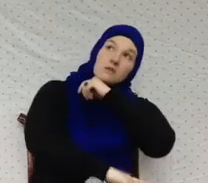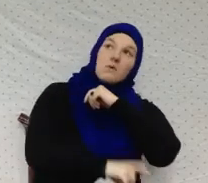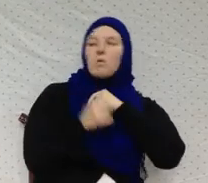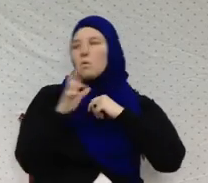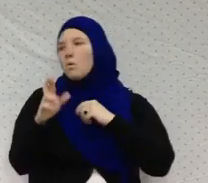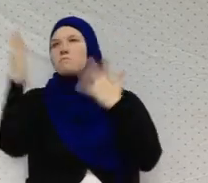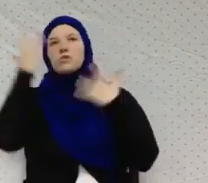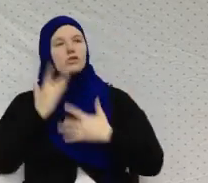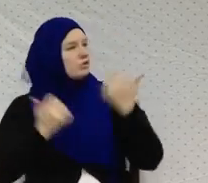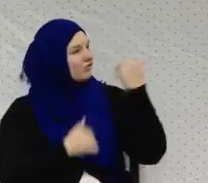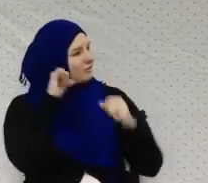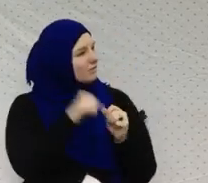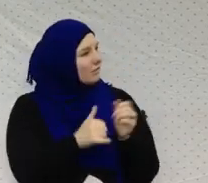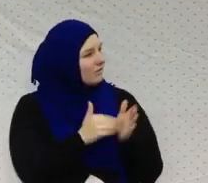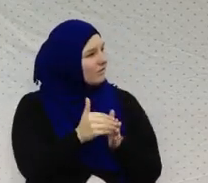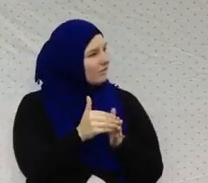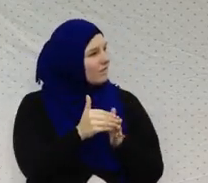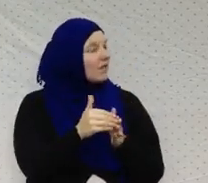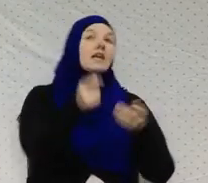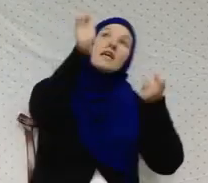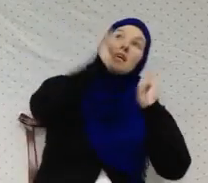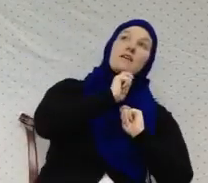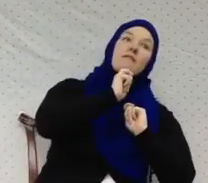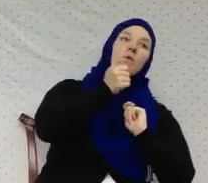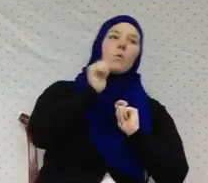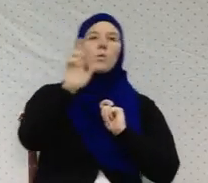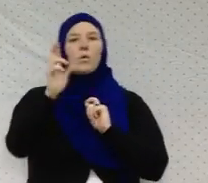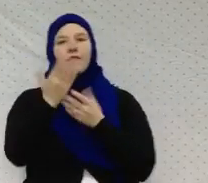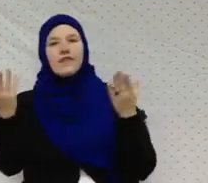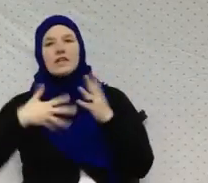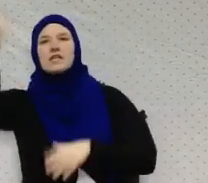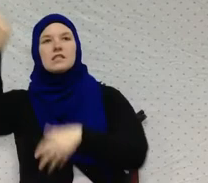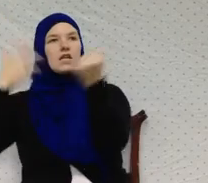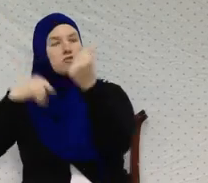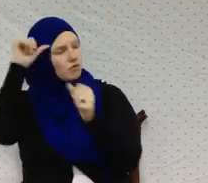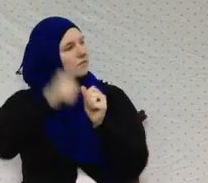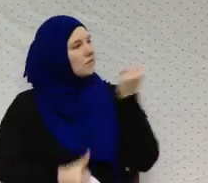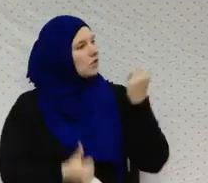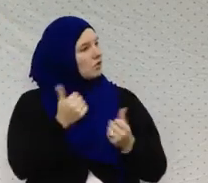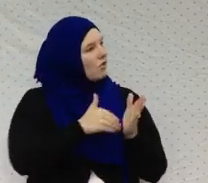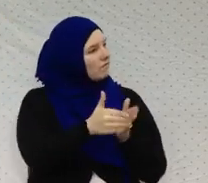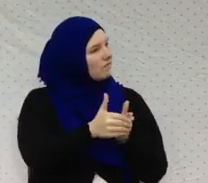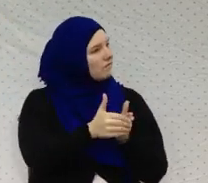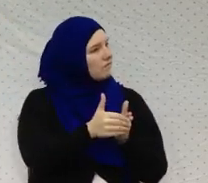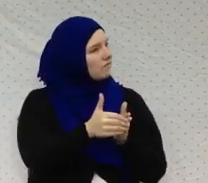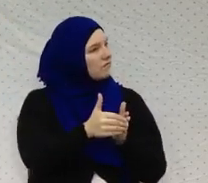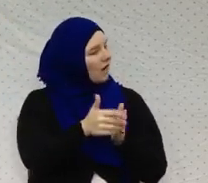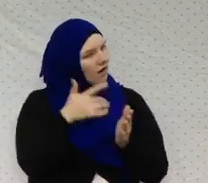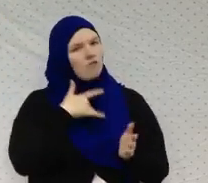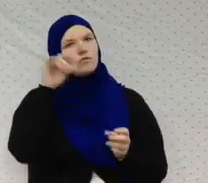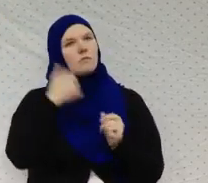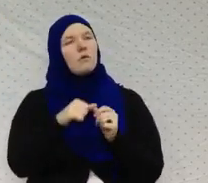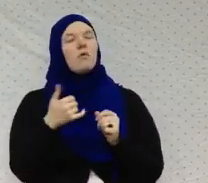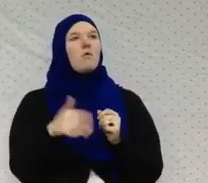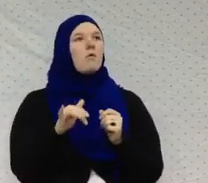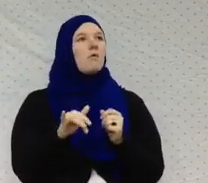remember? His punishment or His mercy? His gifts or the things He took away from you?